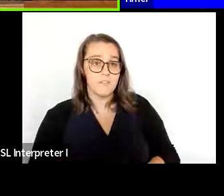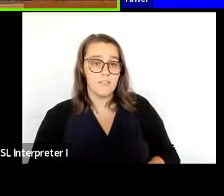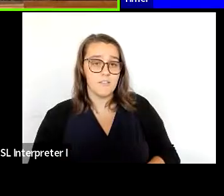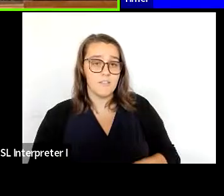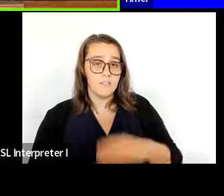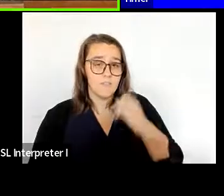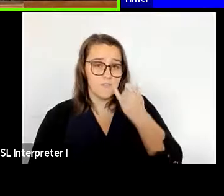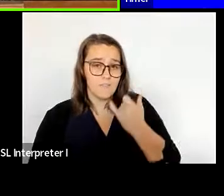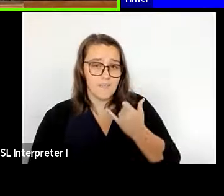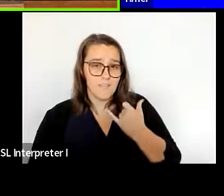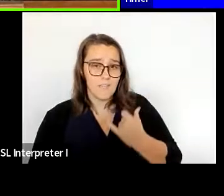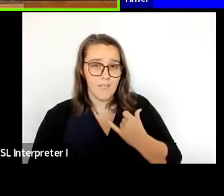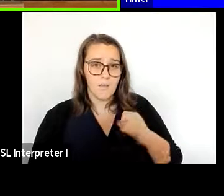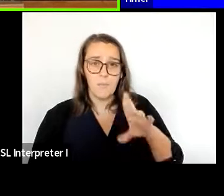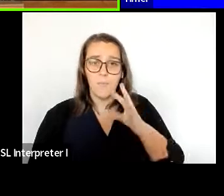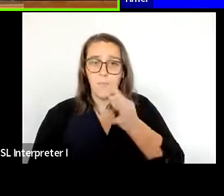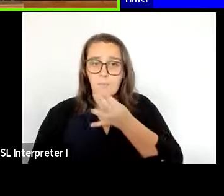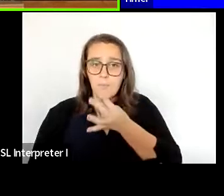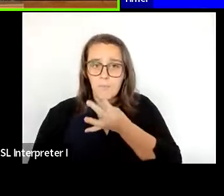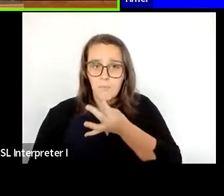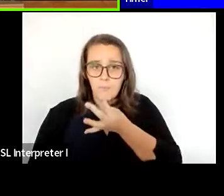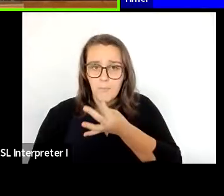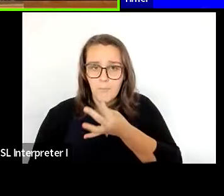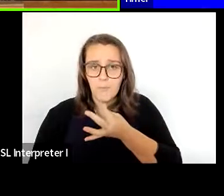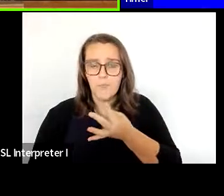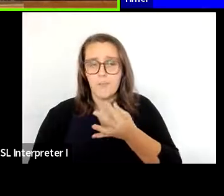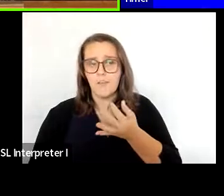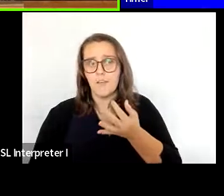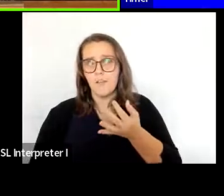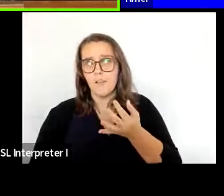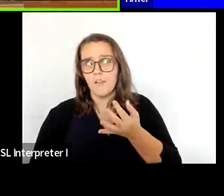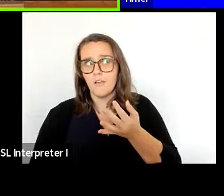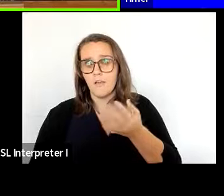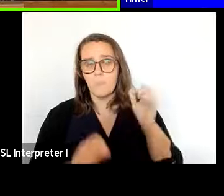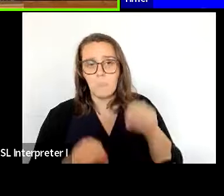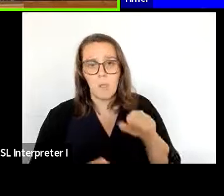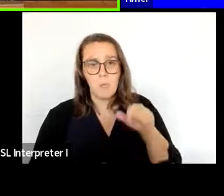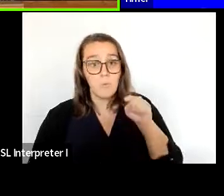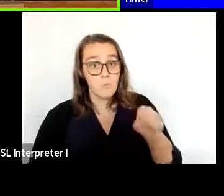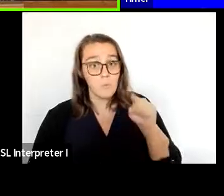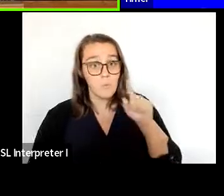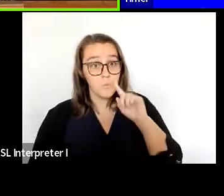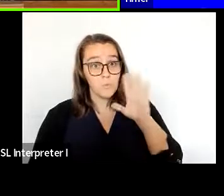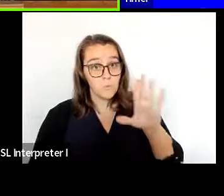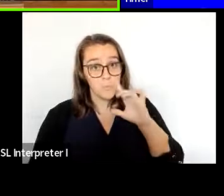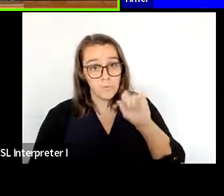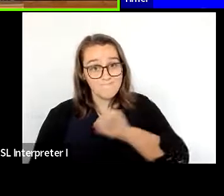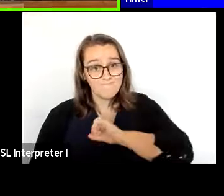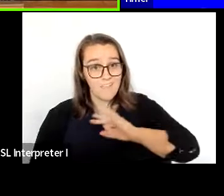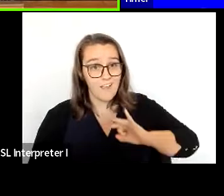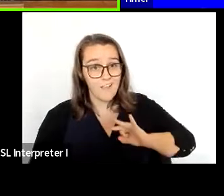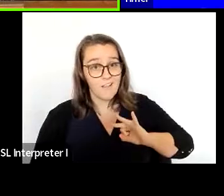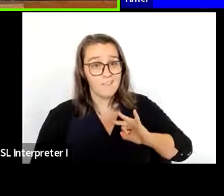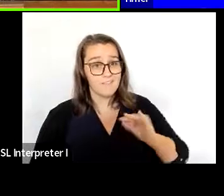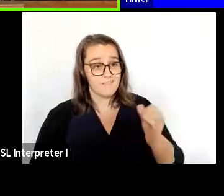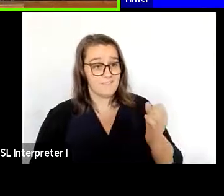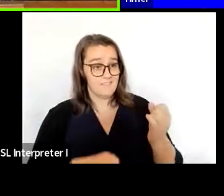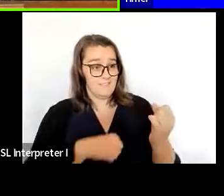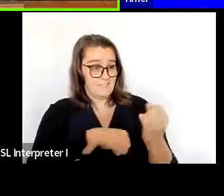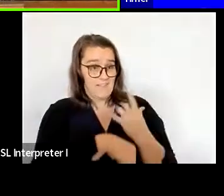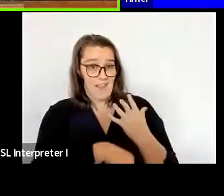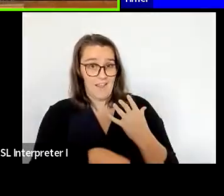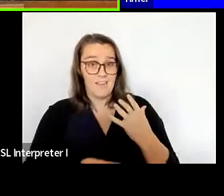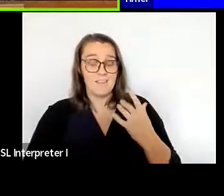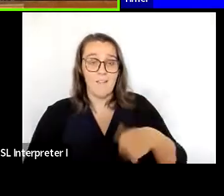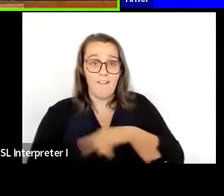or soon in the future, if there might be something that you or your staff could share with the council to help illuminate this issue, I